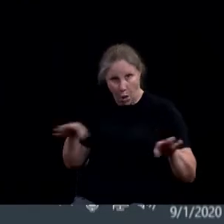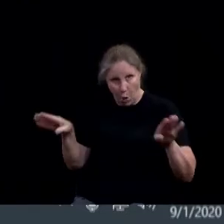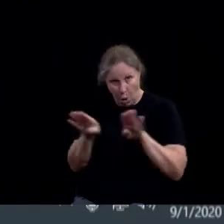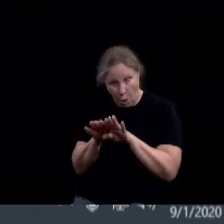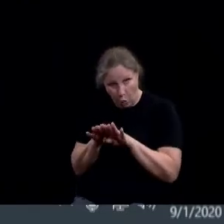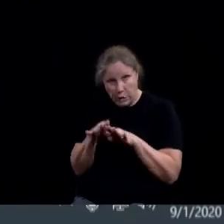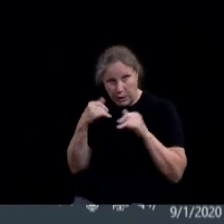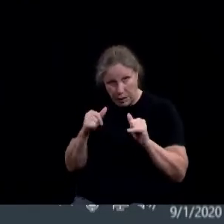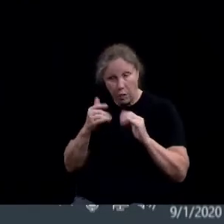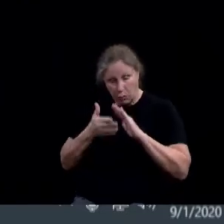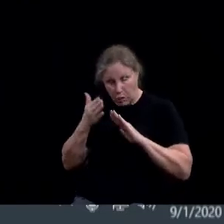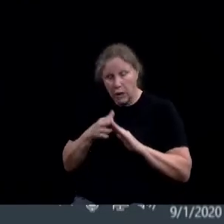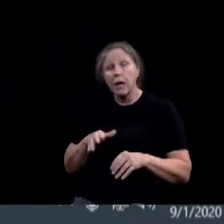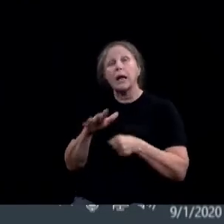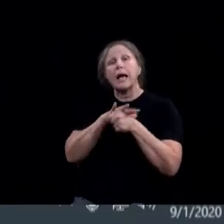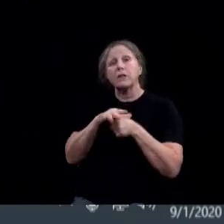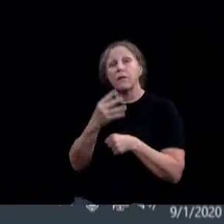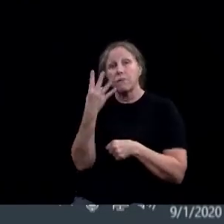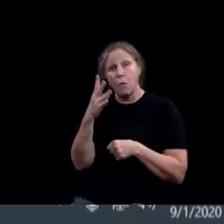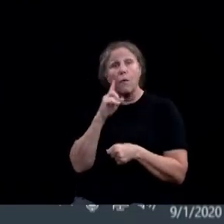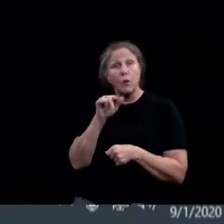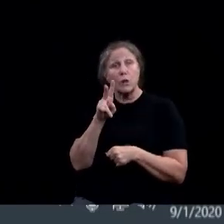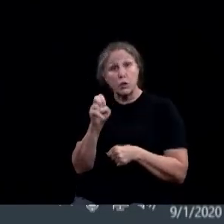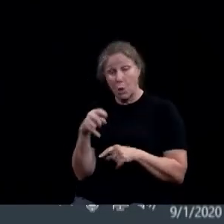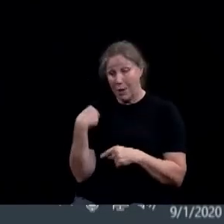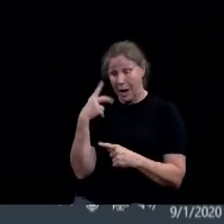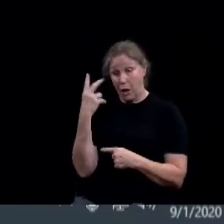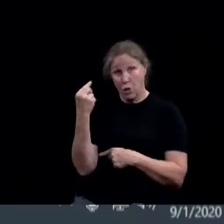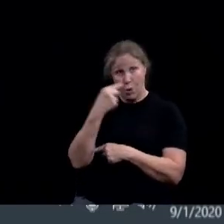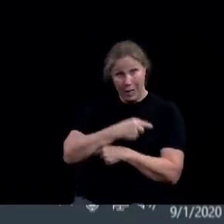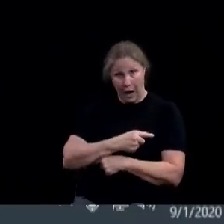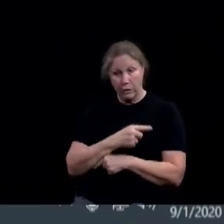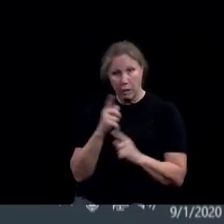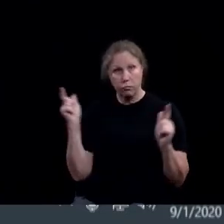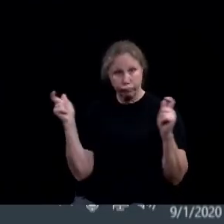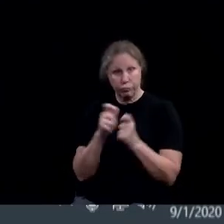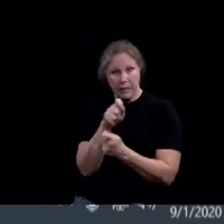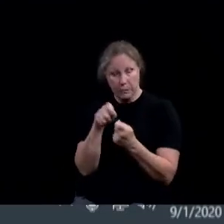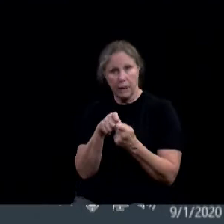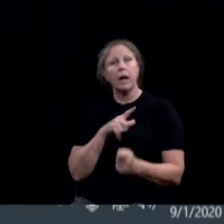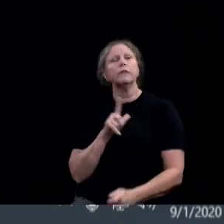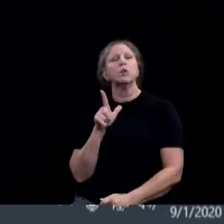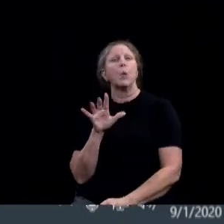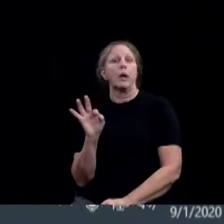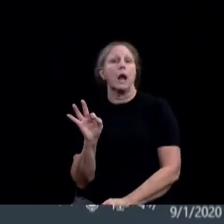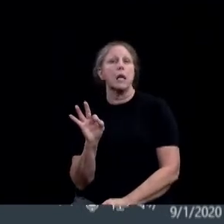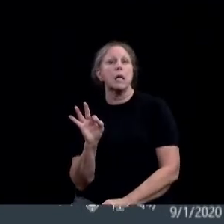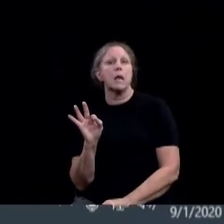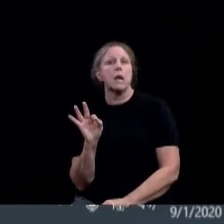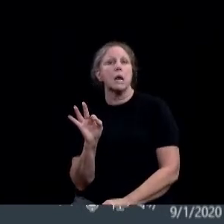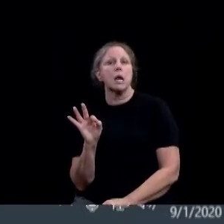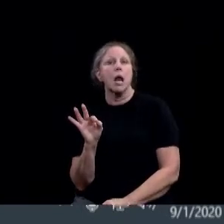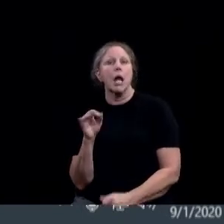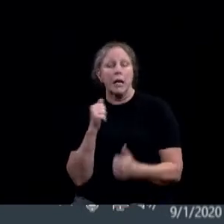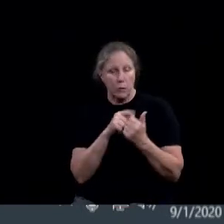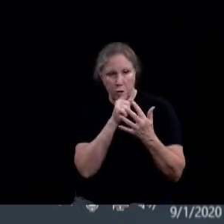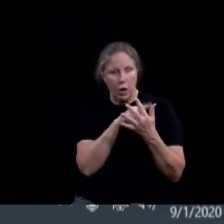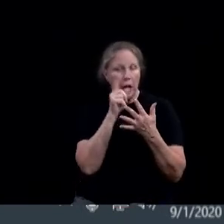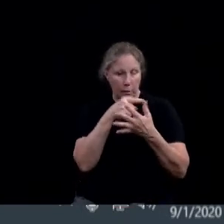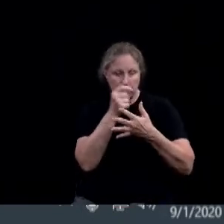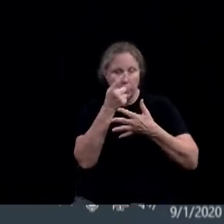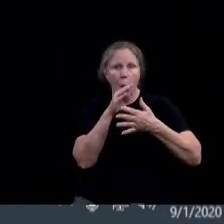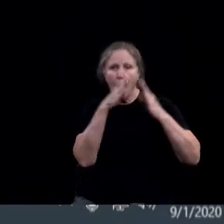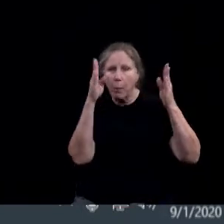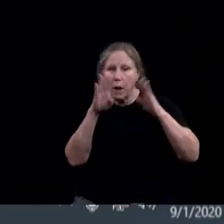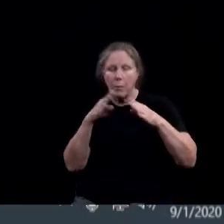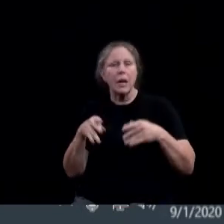30 days, we have 29. And you can look through each and every one. Not a lot of information. Some of this is confidential